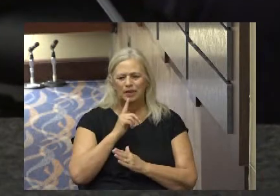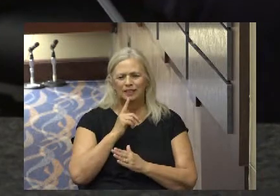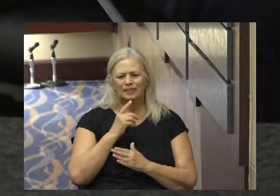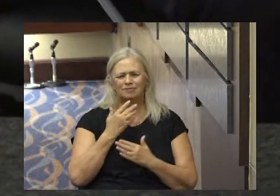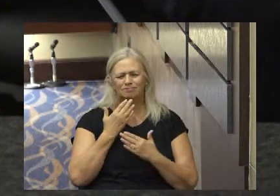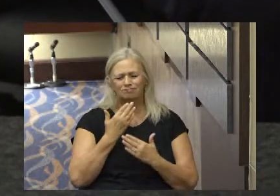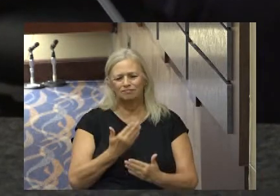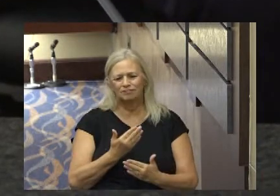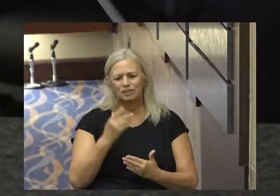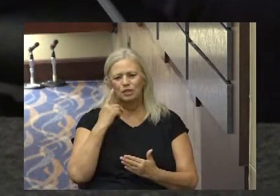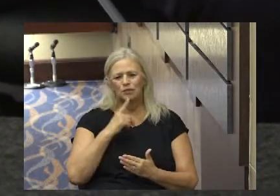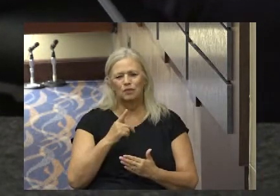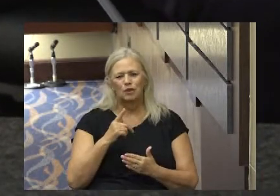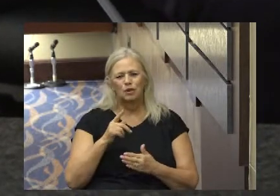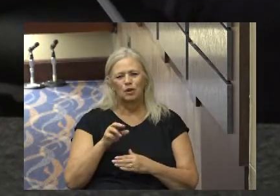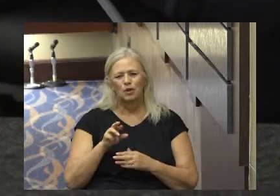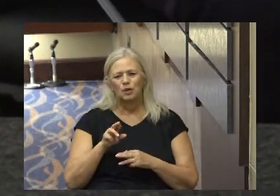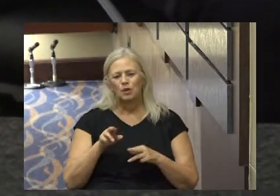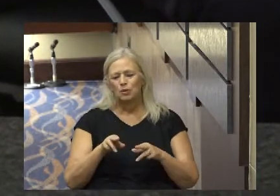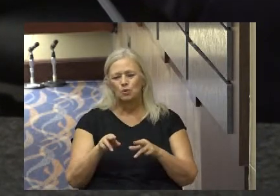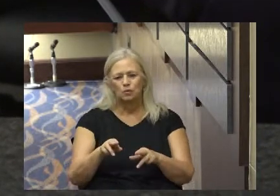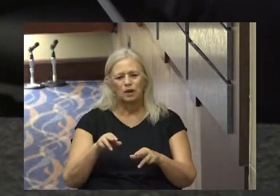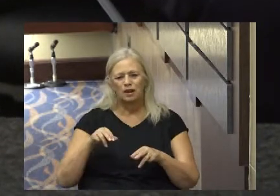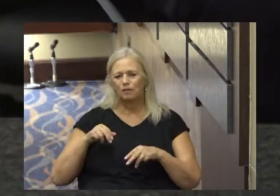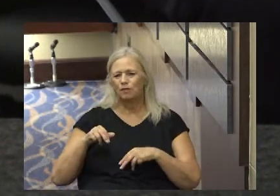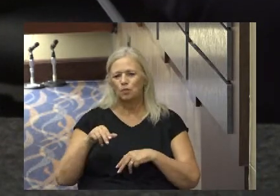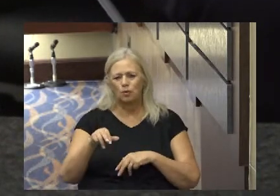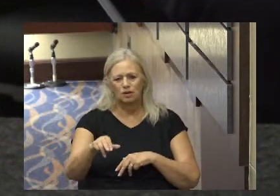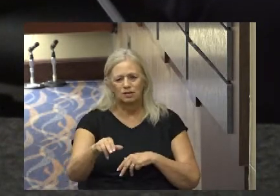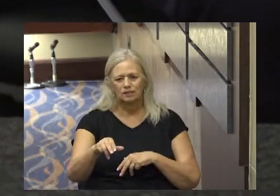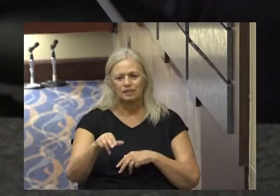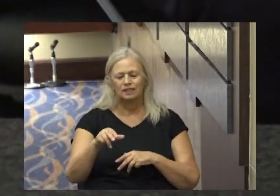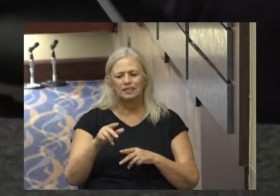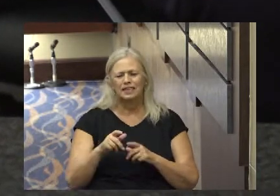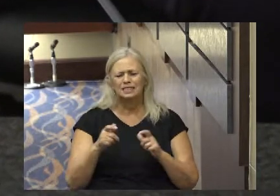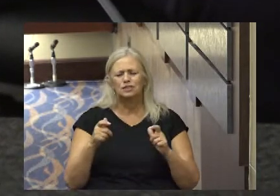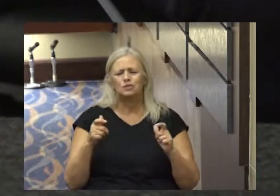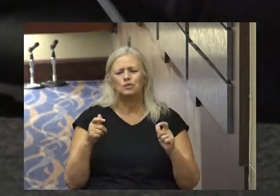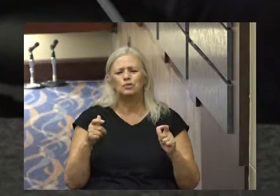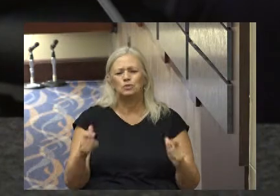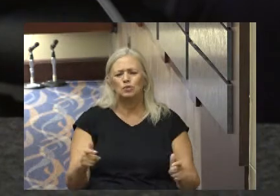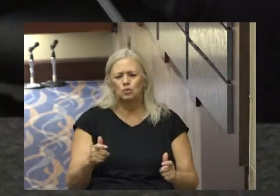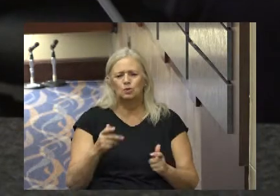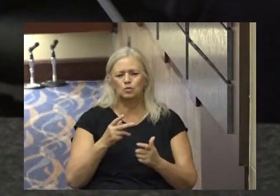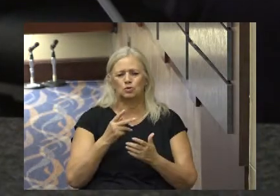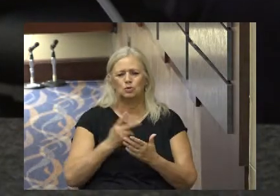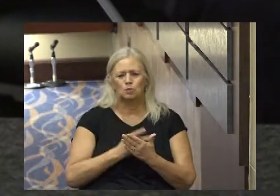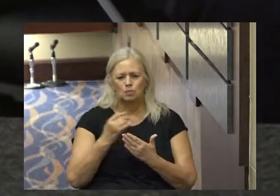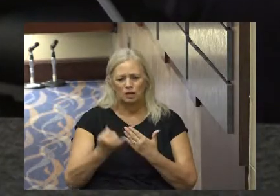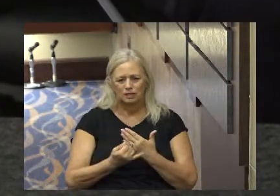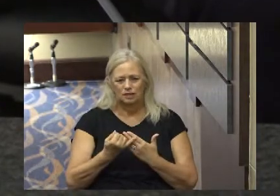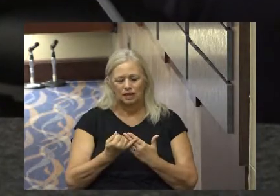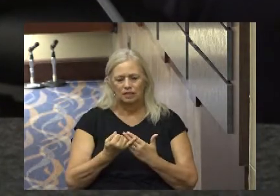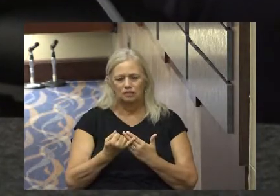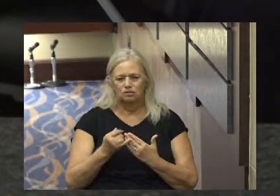That is such a huge, huge project. And you've just kind of taken hold of that and you said, this is